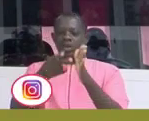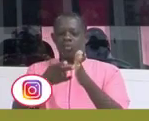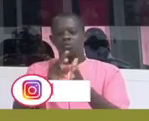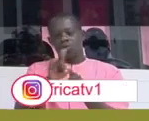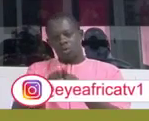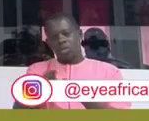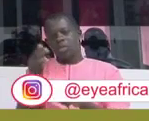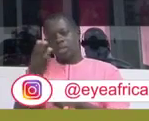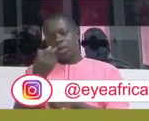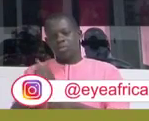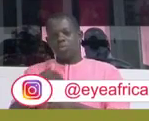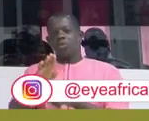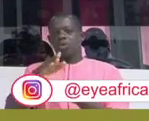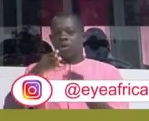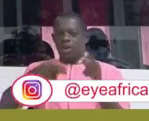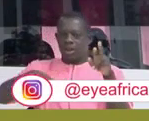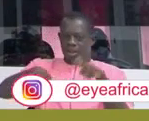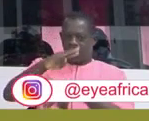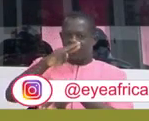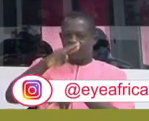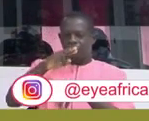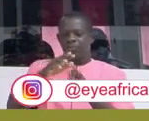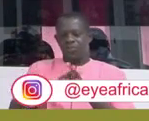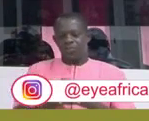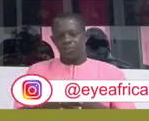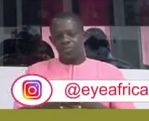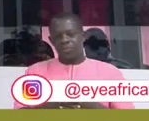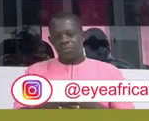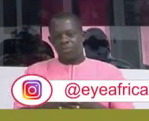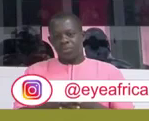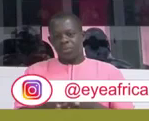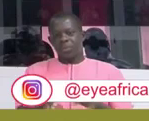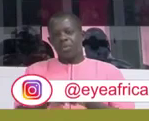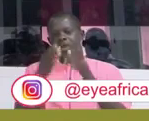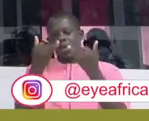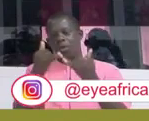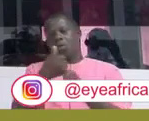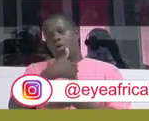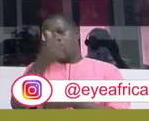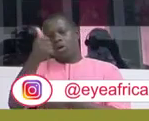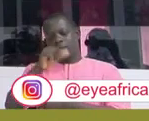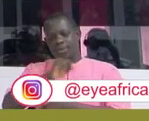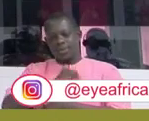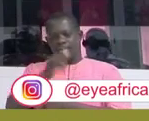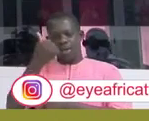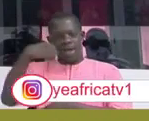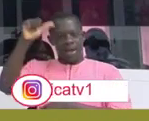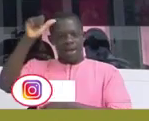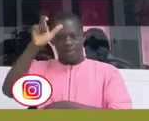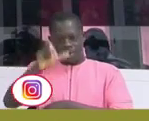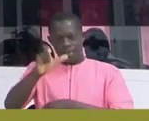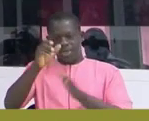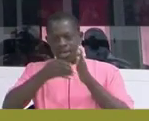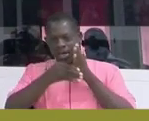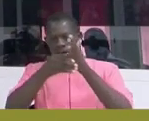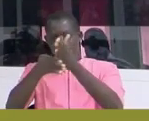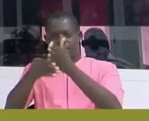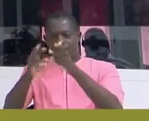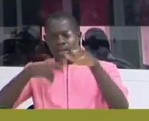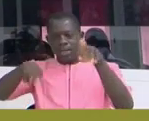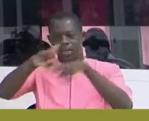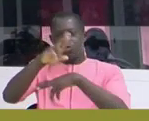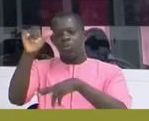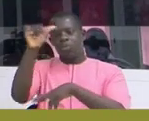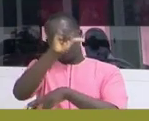We returned to that did not happen in our presence. Later our leaders